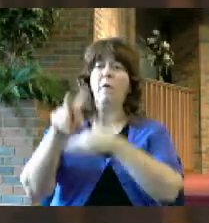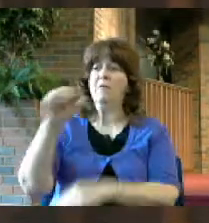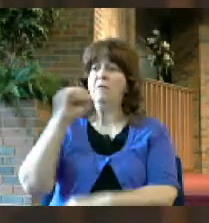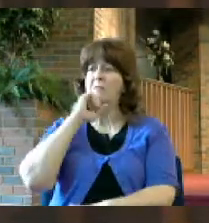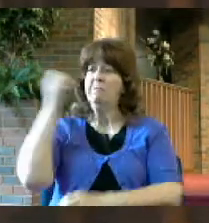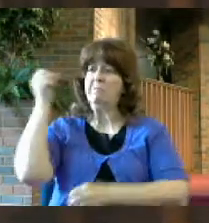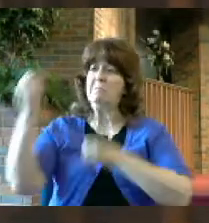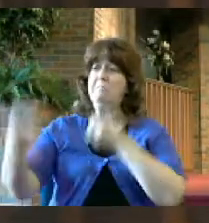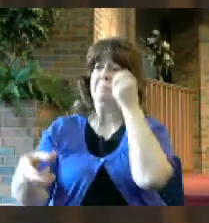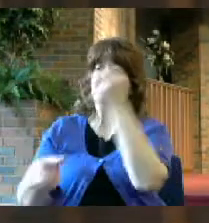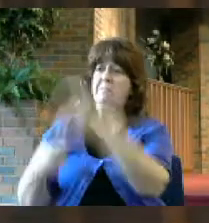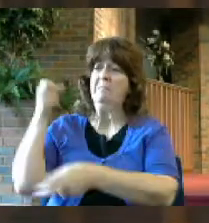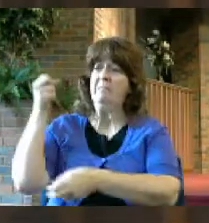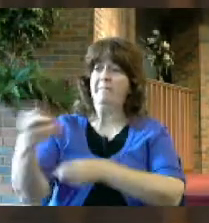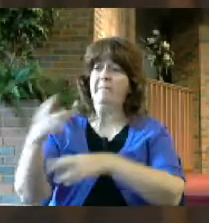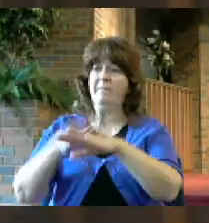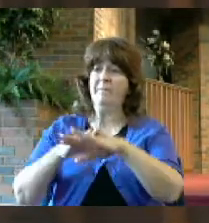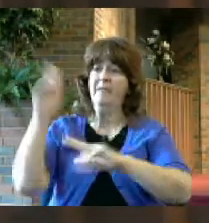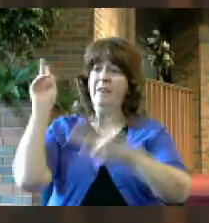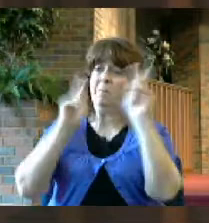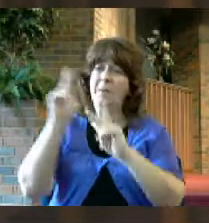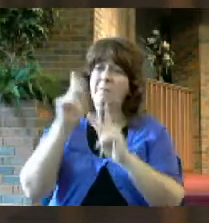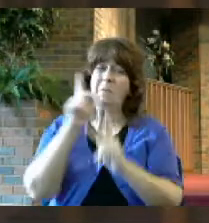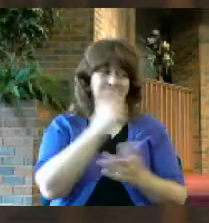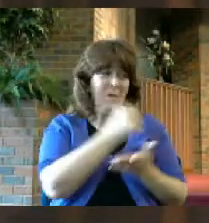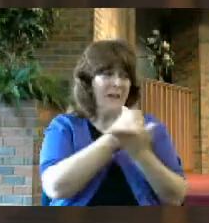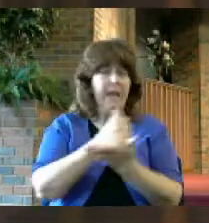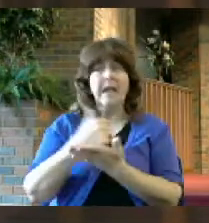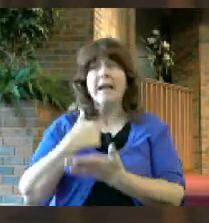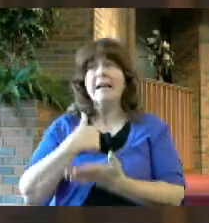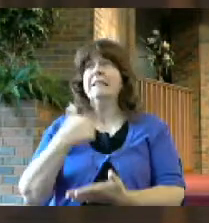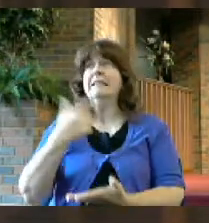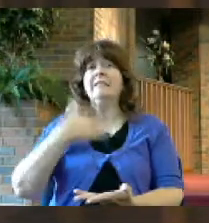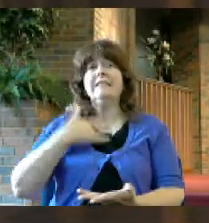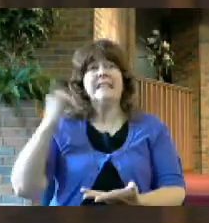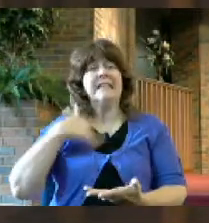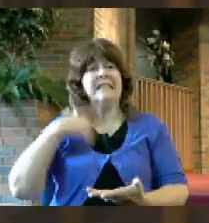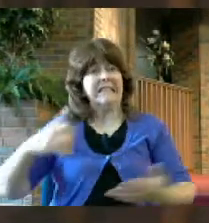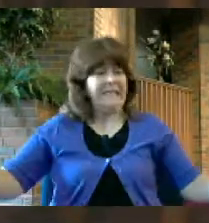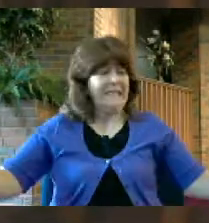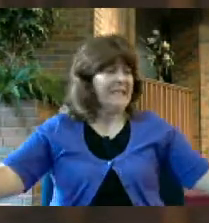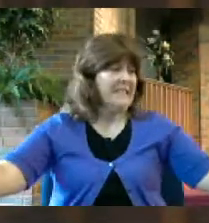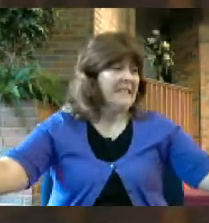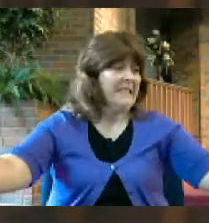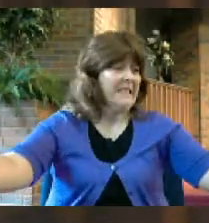children together as a hen gathers her chicks under her wings, but you were not willing.